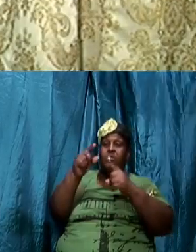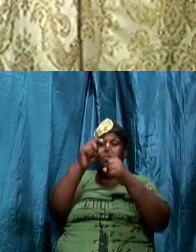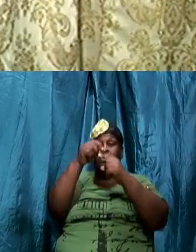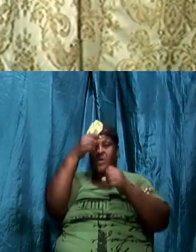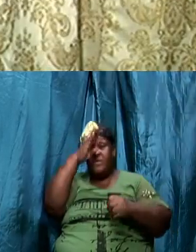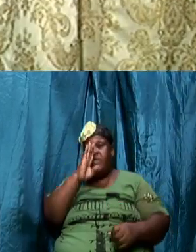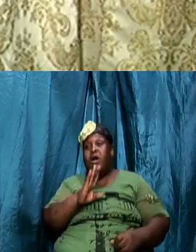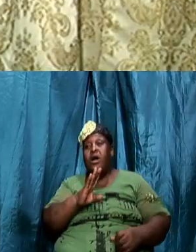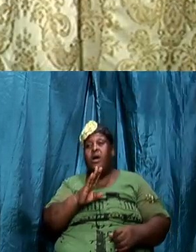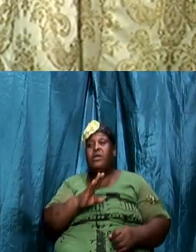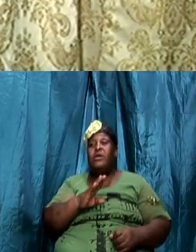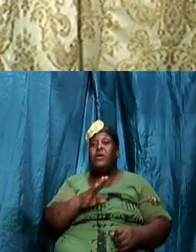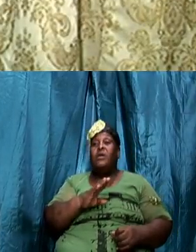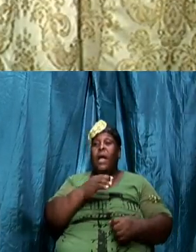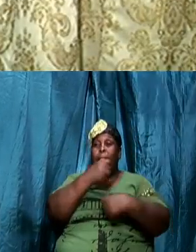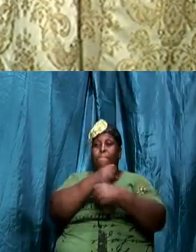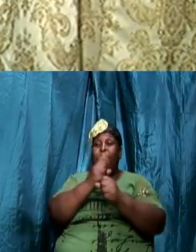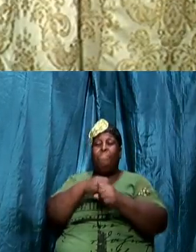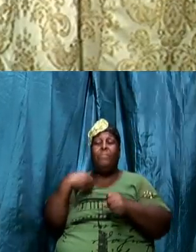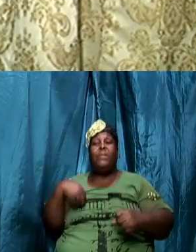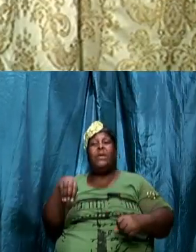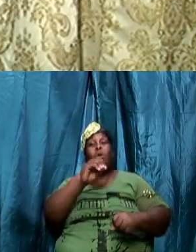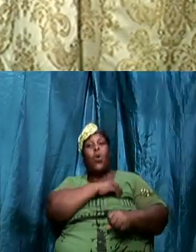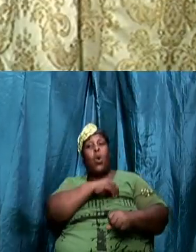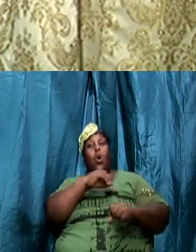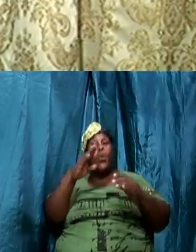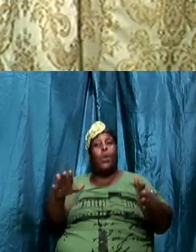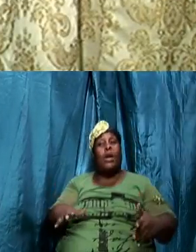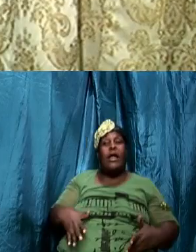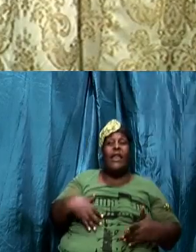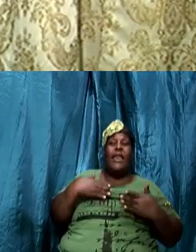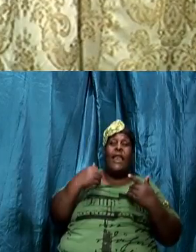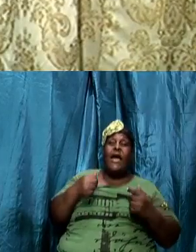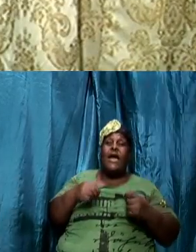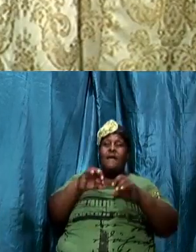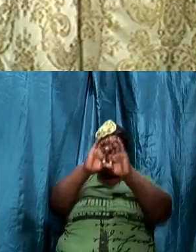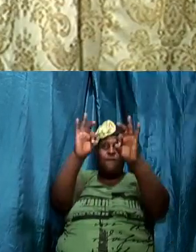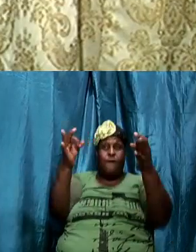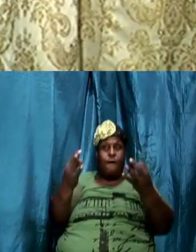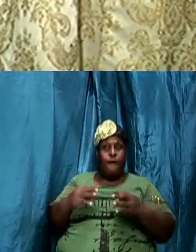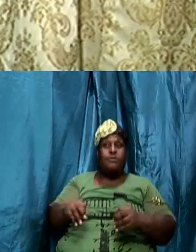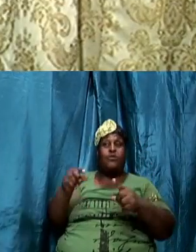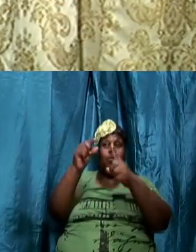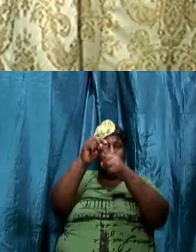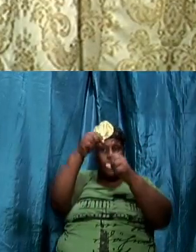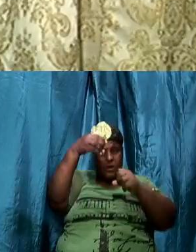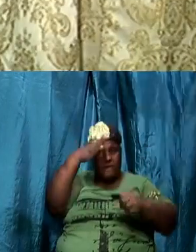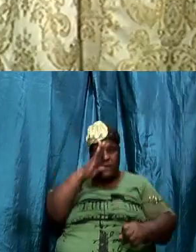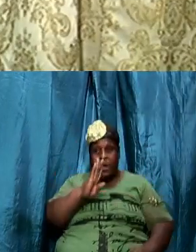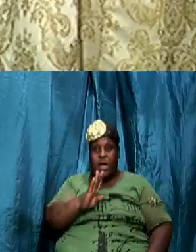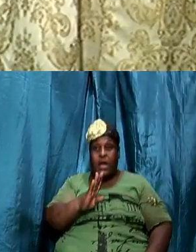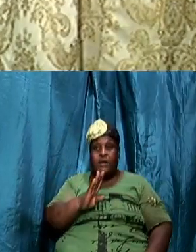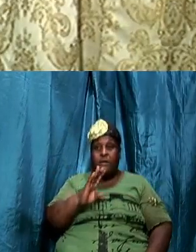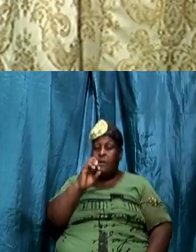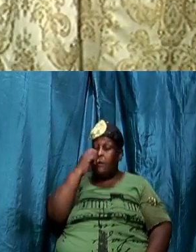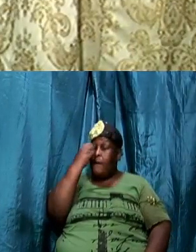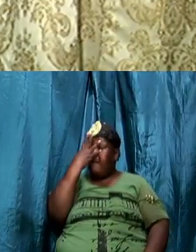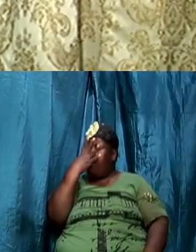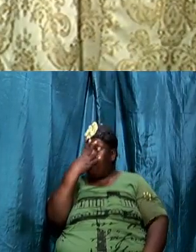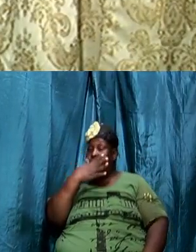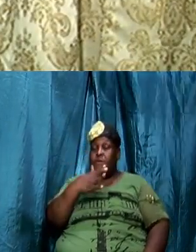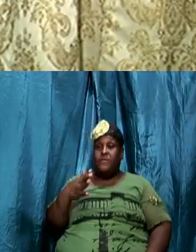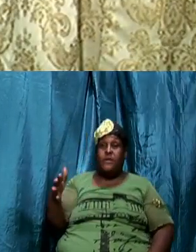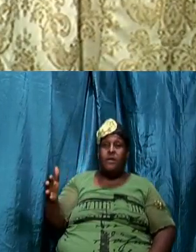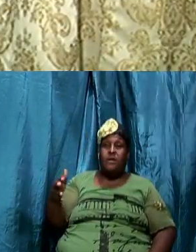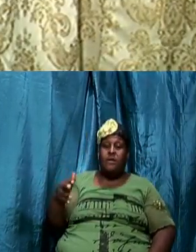to pattern our lives and parallel our lives with the Word of Almighty God. It is a beautiful thing for